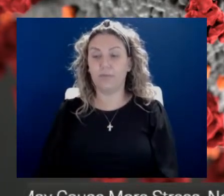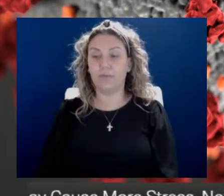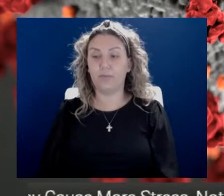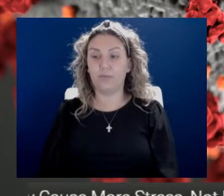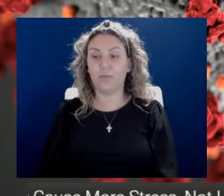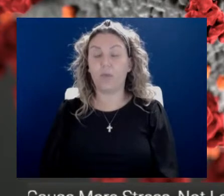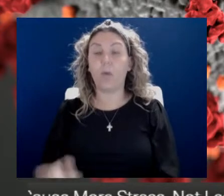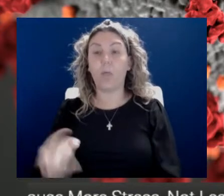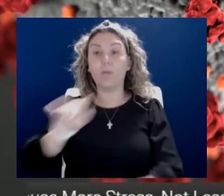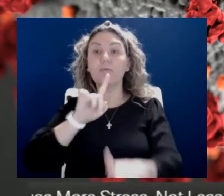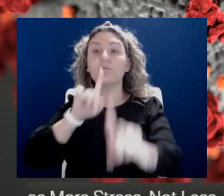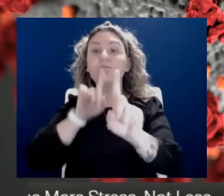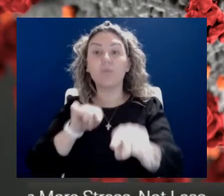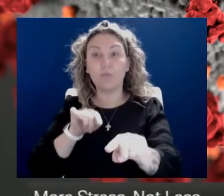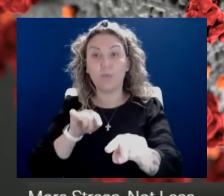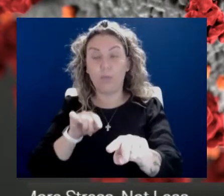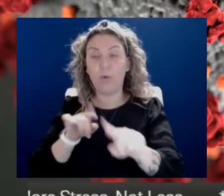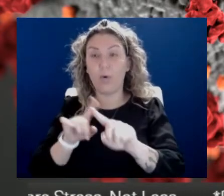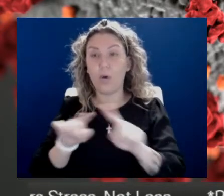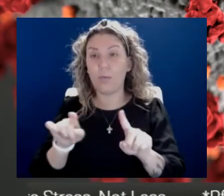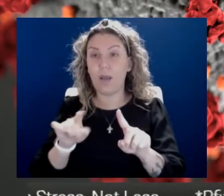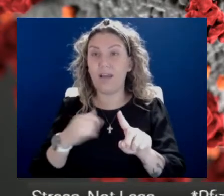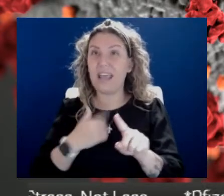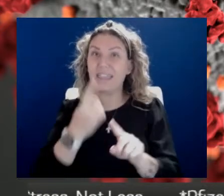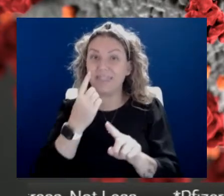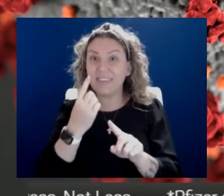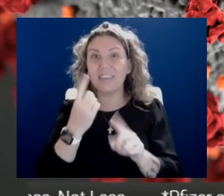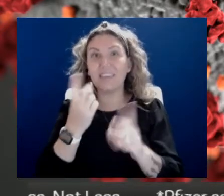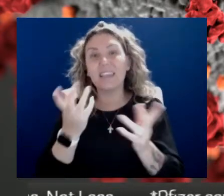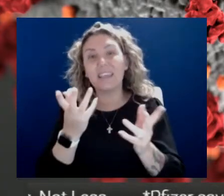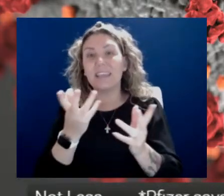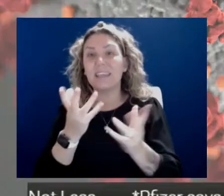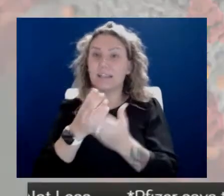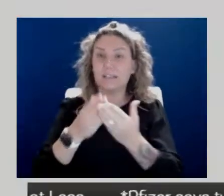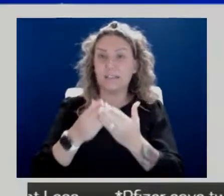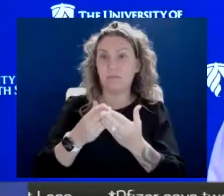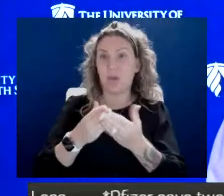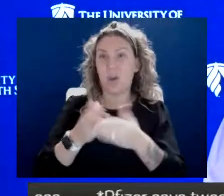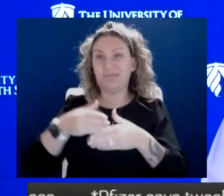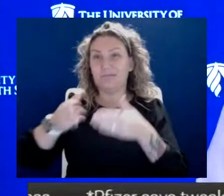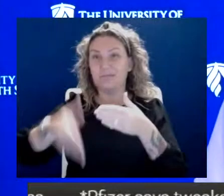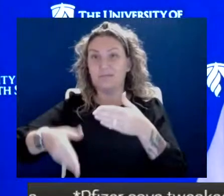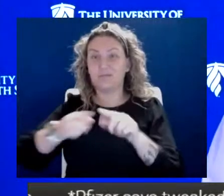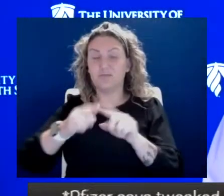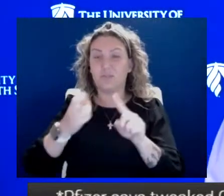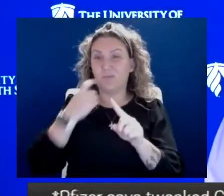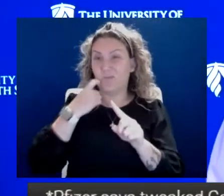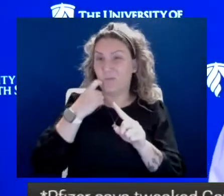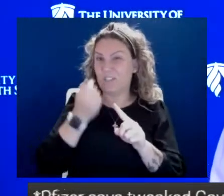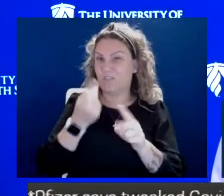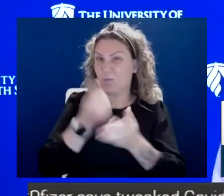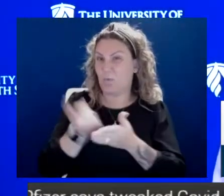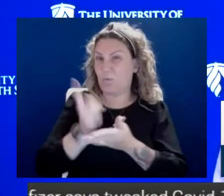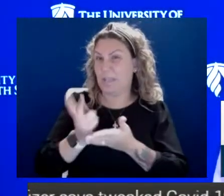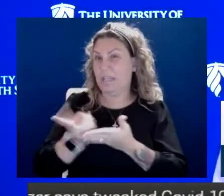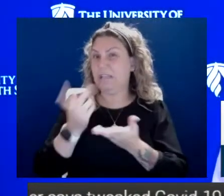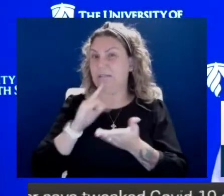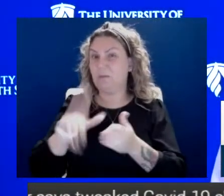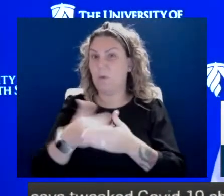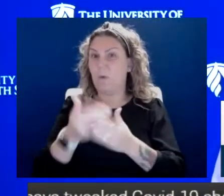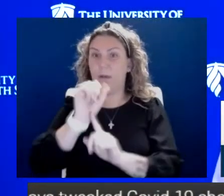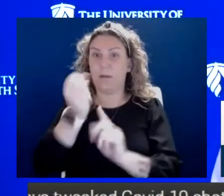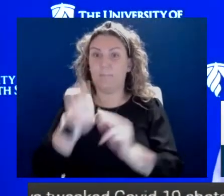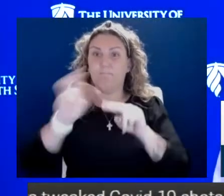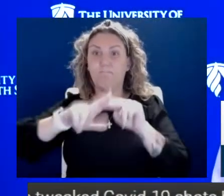reported. But I think this is part of a consequence of the past few weeks where we've had increased cases, although this